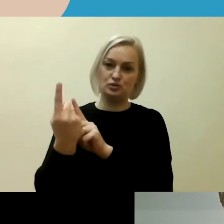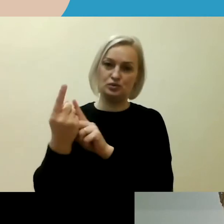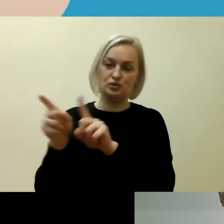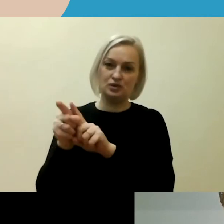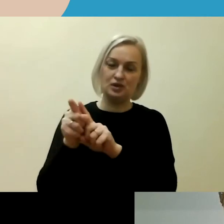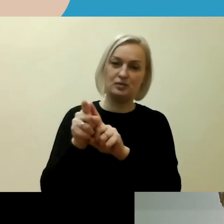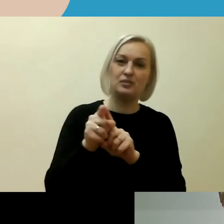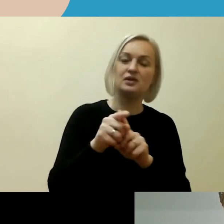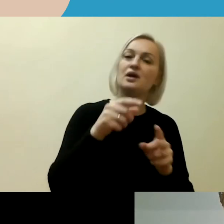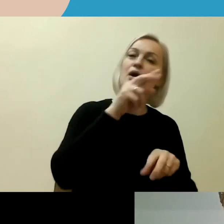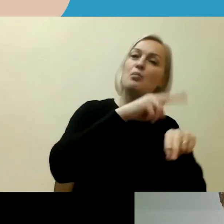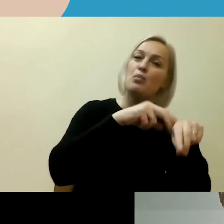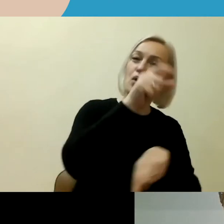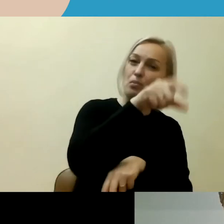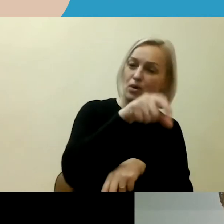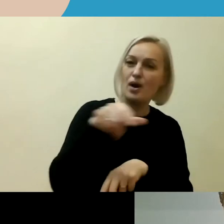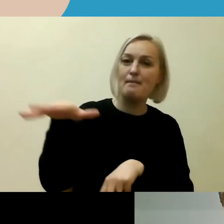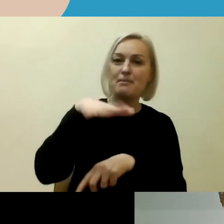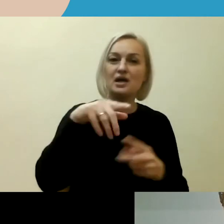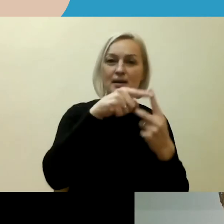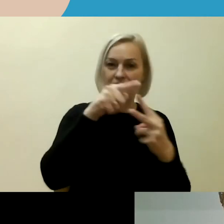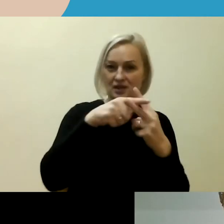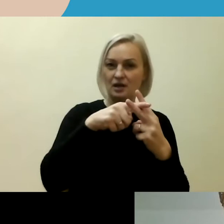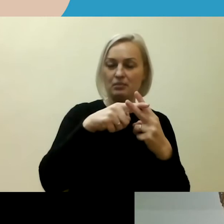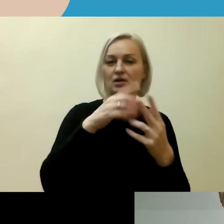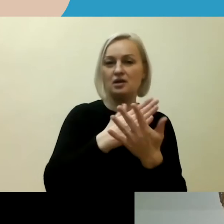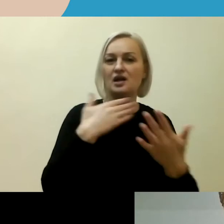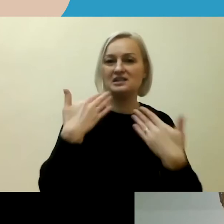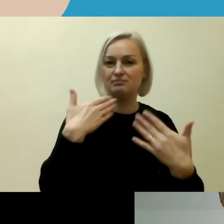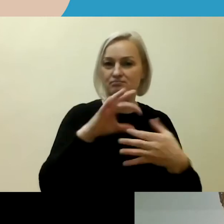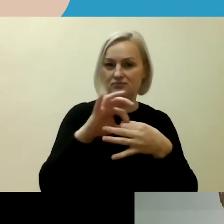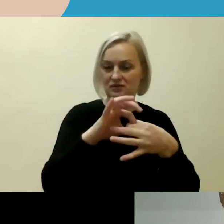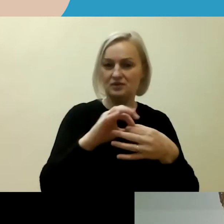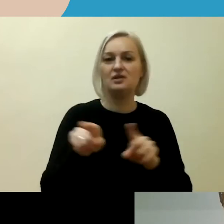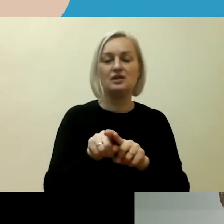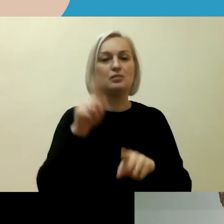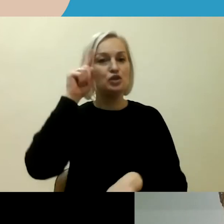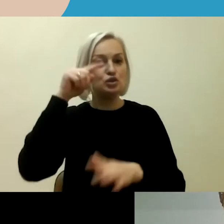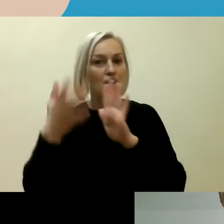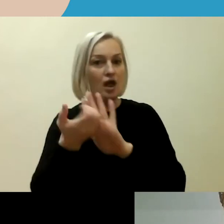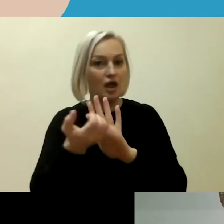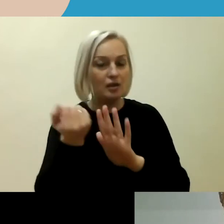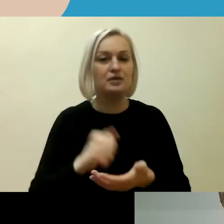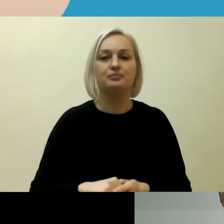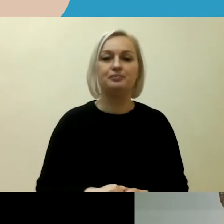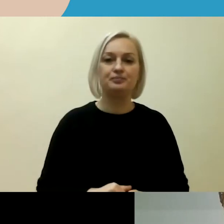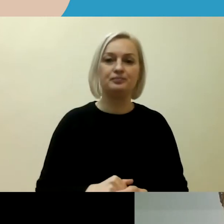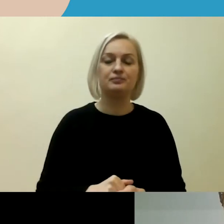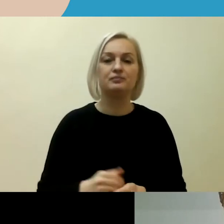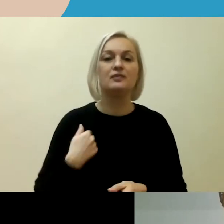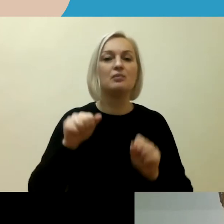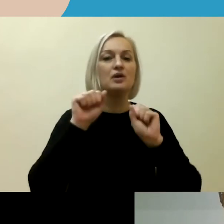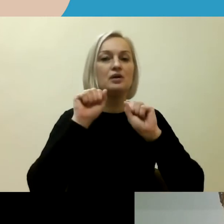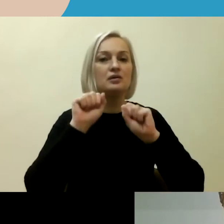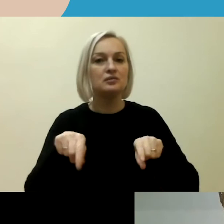a positive practice because many countries arrange such meetings,